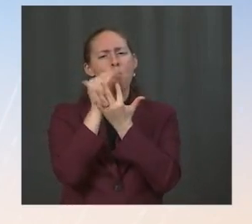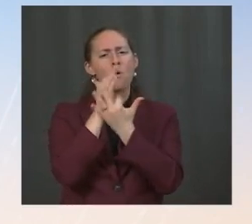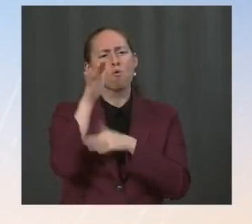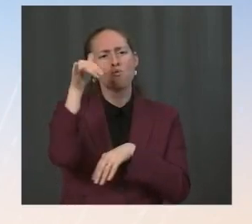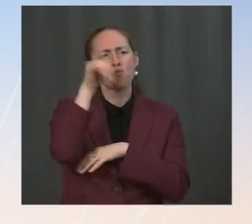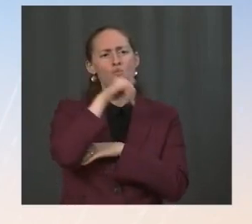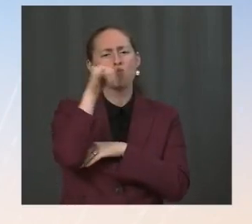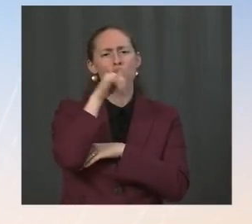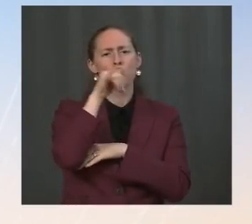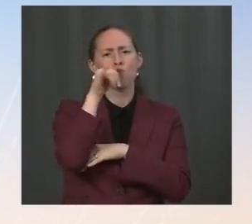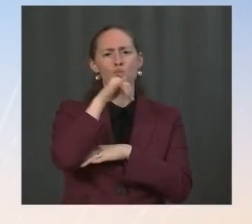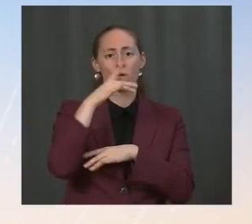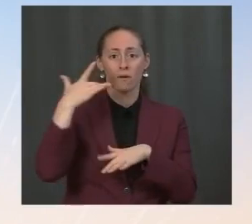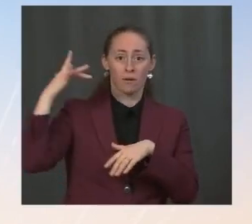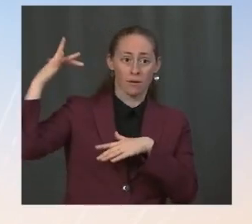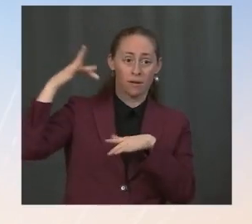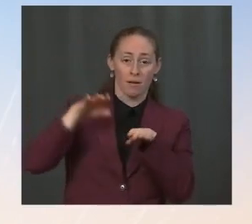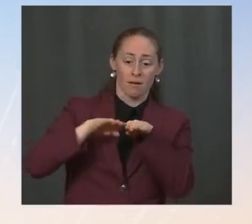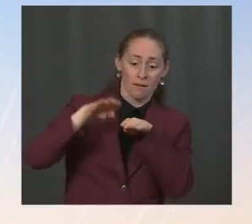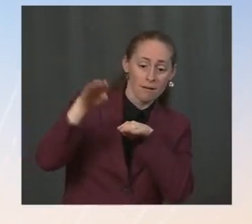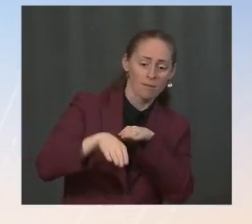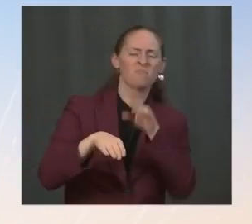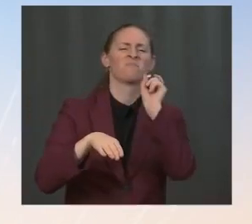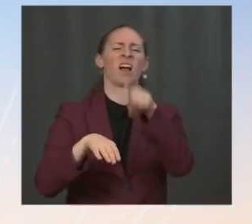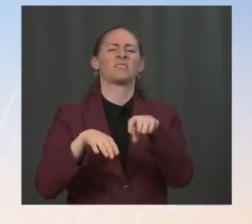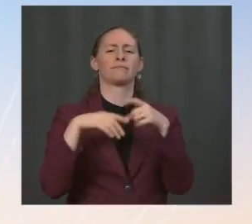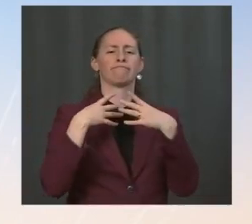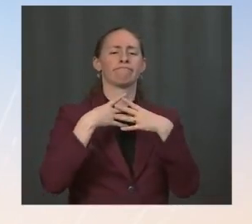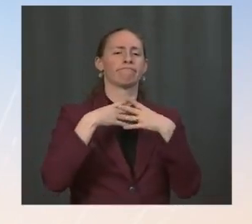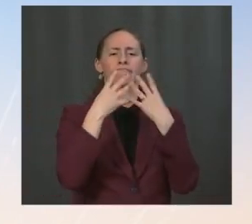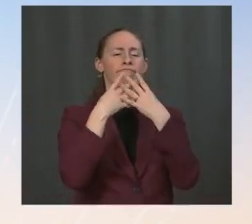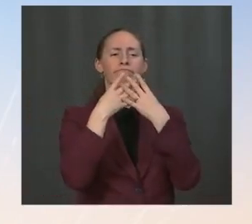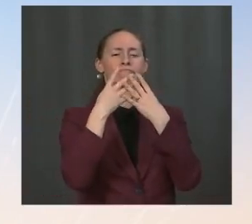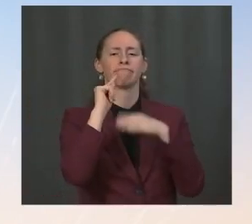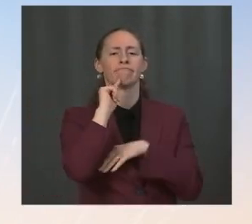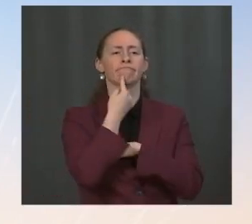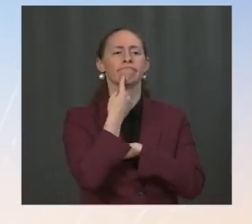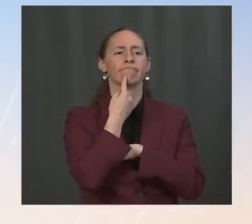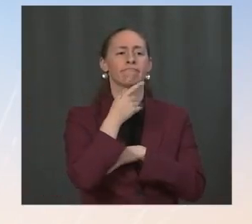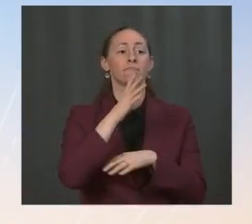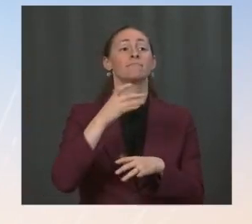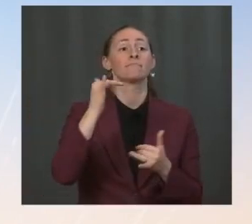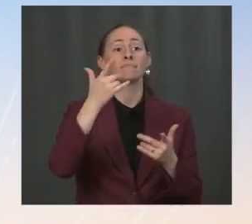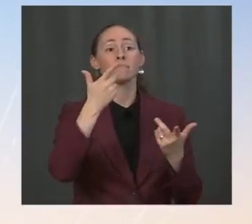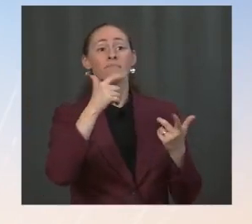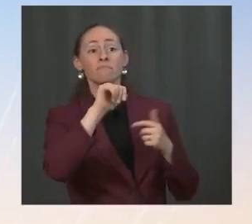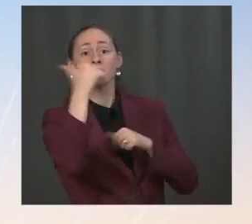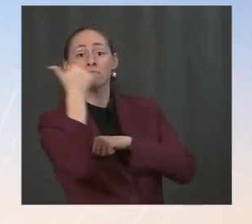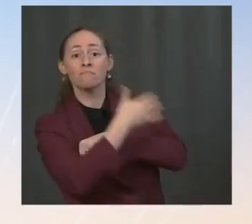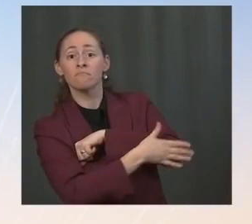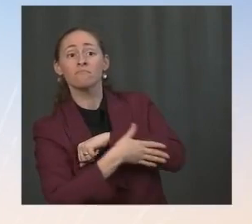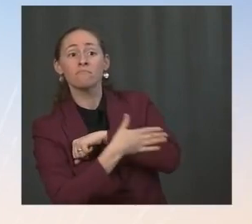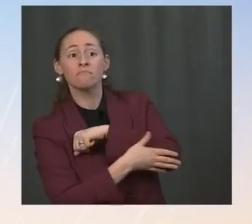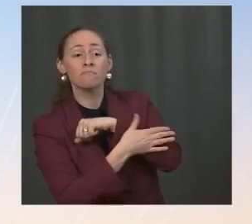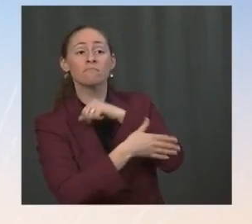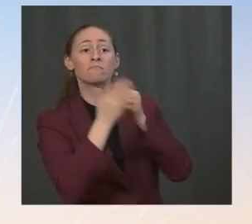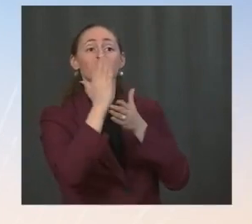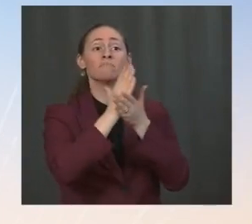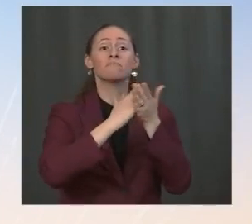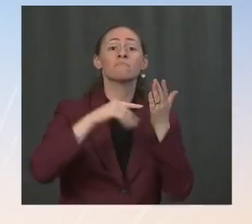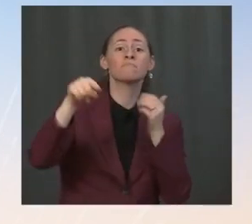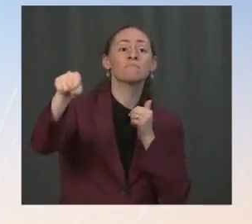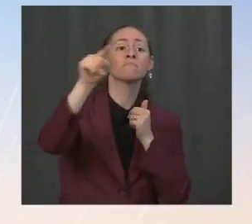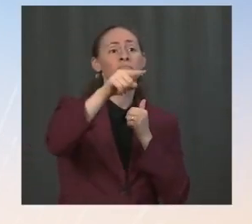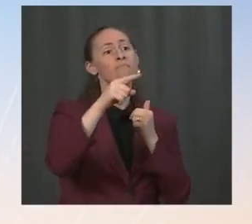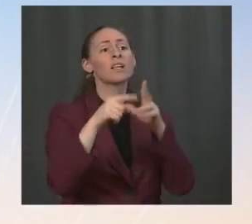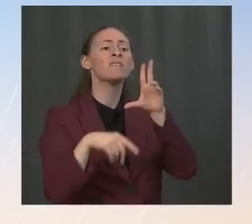soil. We also know that there are some people in this country, even some in Congress, who may not want to have people from another country come